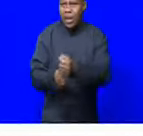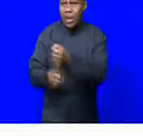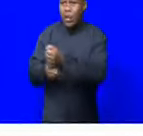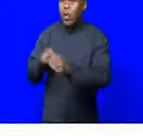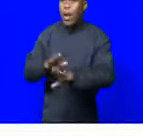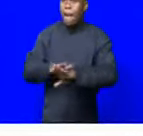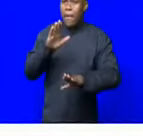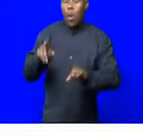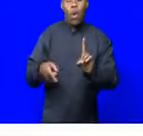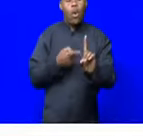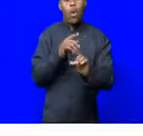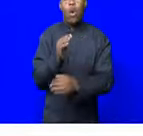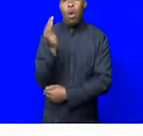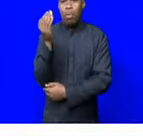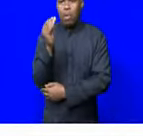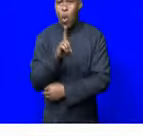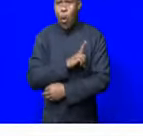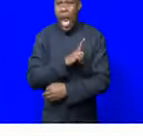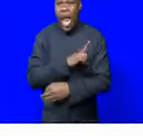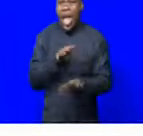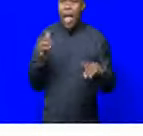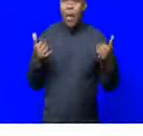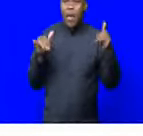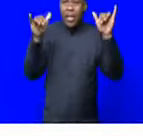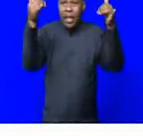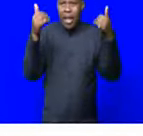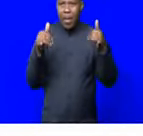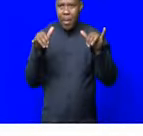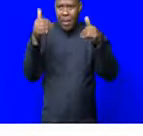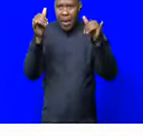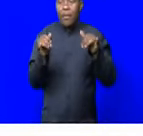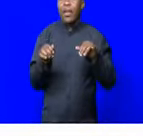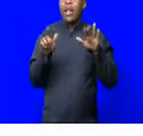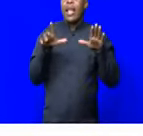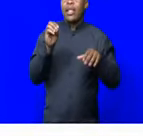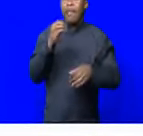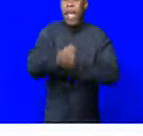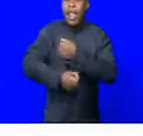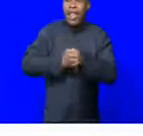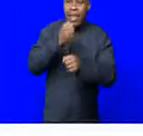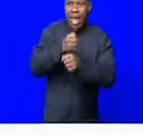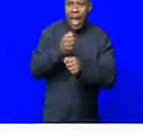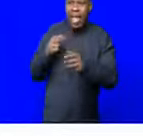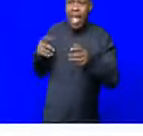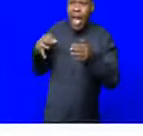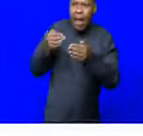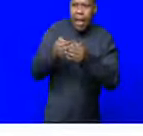his residence at Ezulwini when commemorating Her Majesty's Platinum Jubilee.